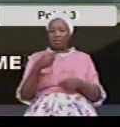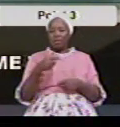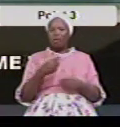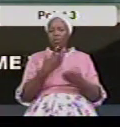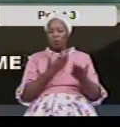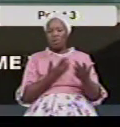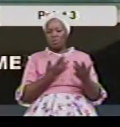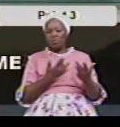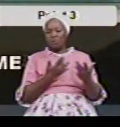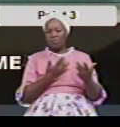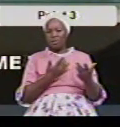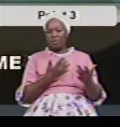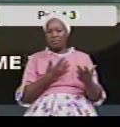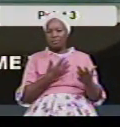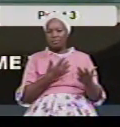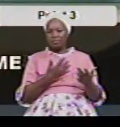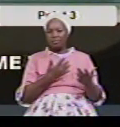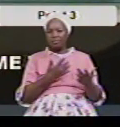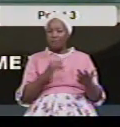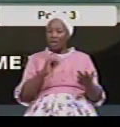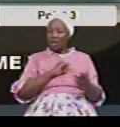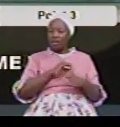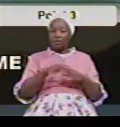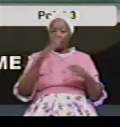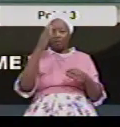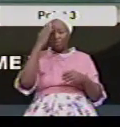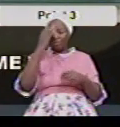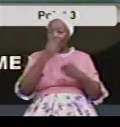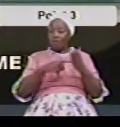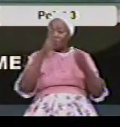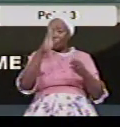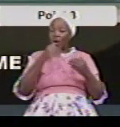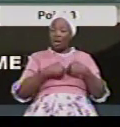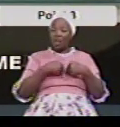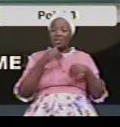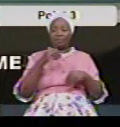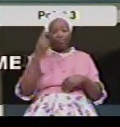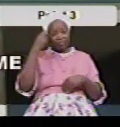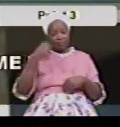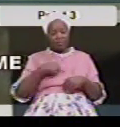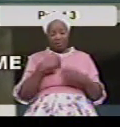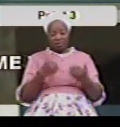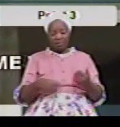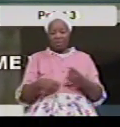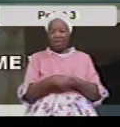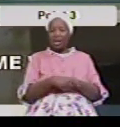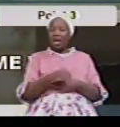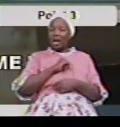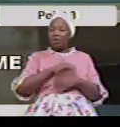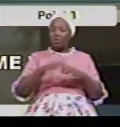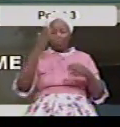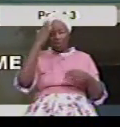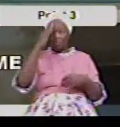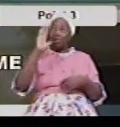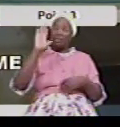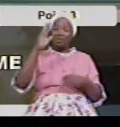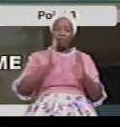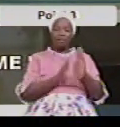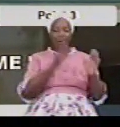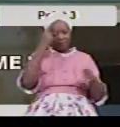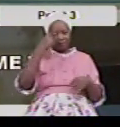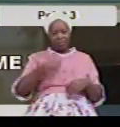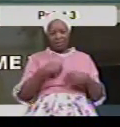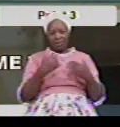hold on. I don't know what God has in store for me today. I don't know the new places he wants me to reach